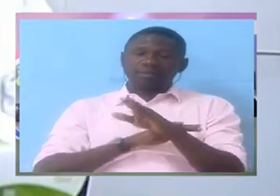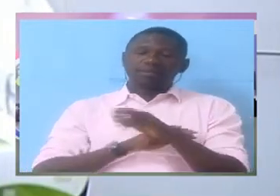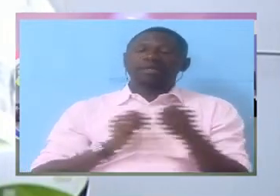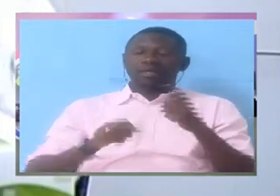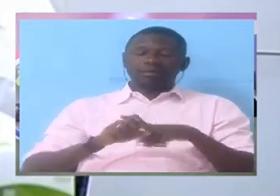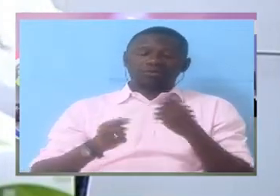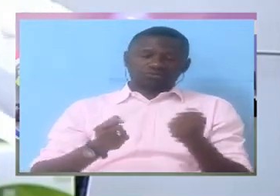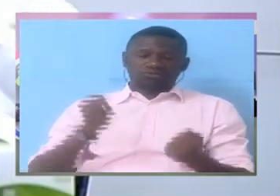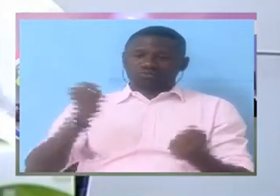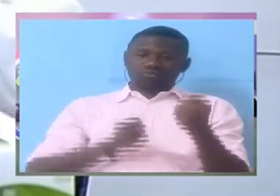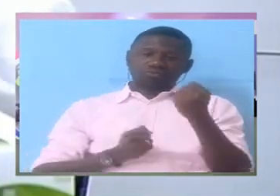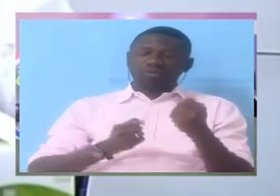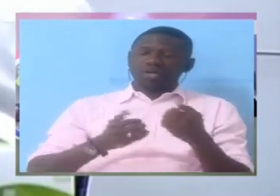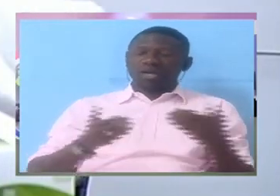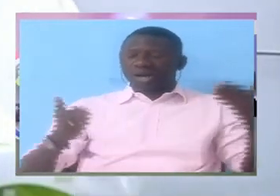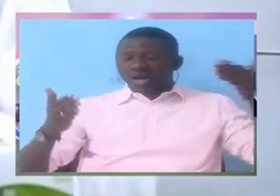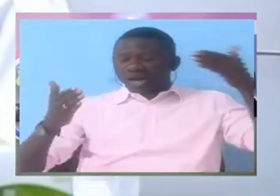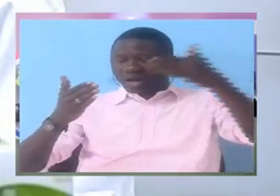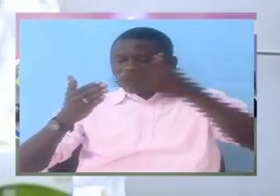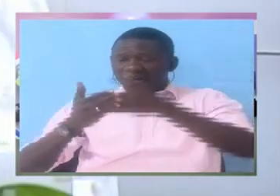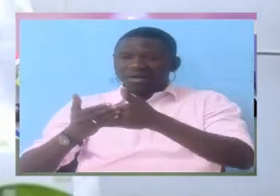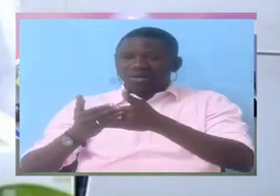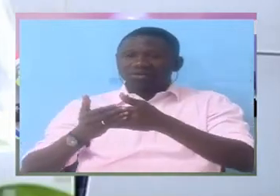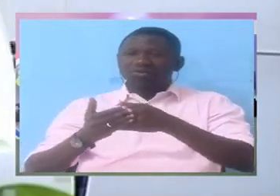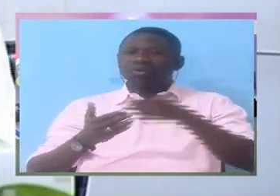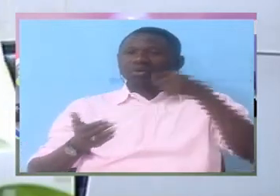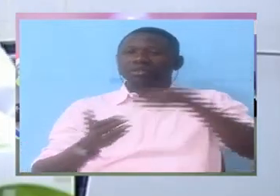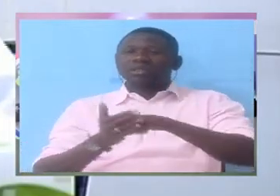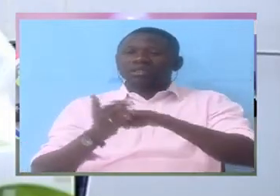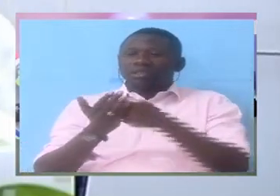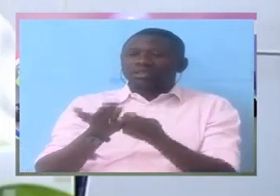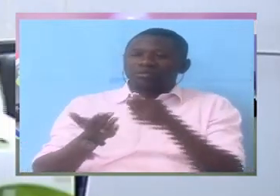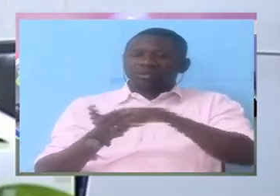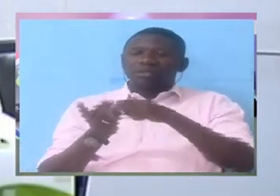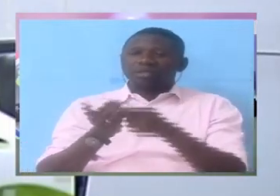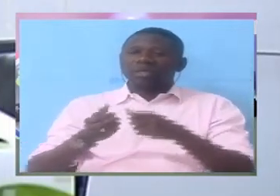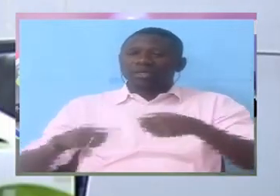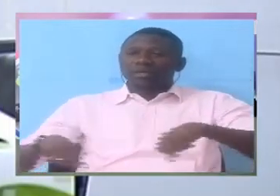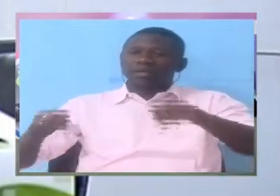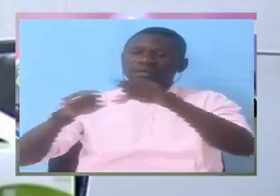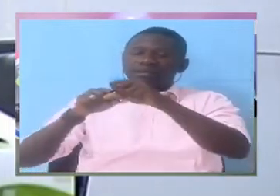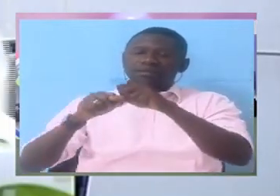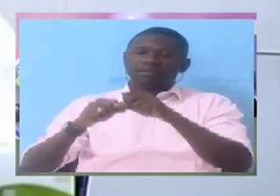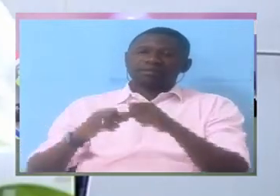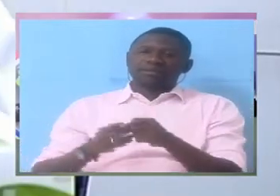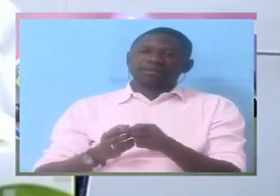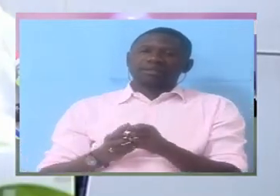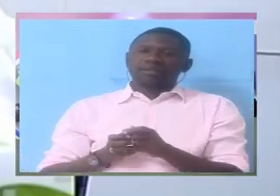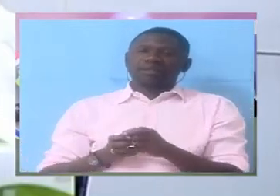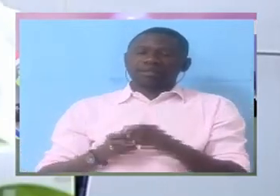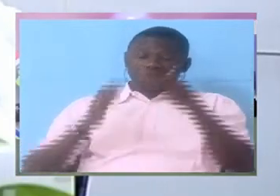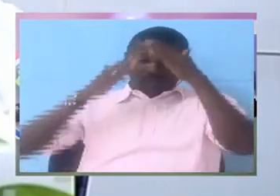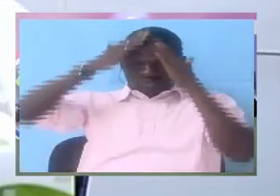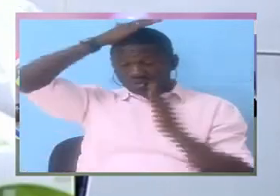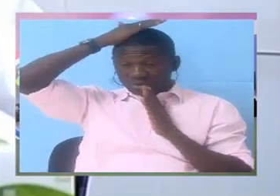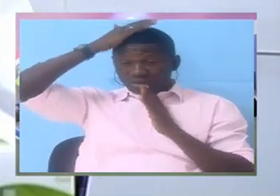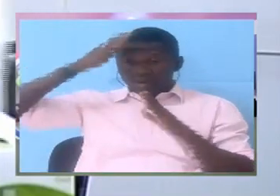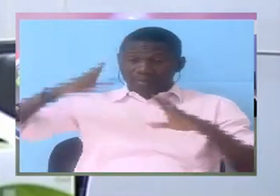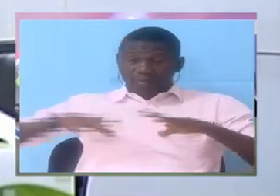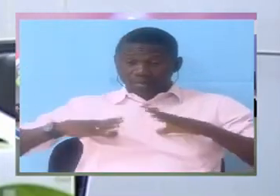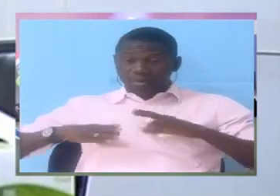nombitakan around Kamalo area. Kamalo ma fangola. They are so called ambush. Ye lanya